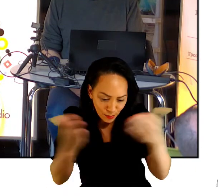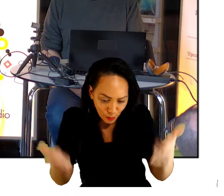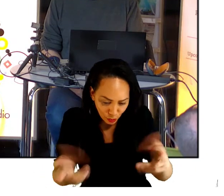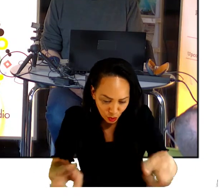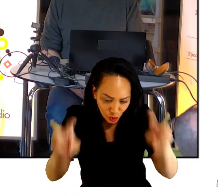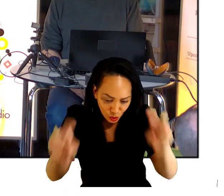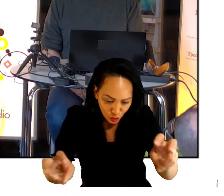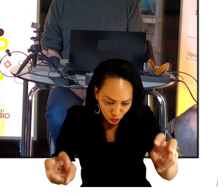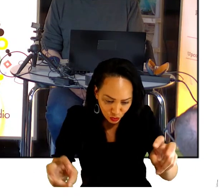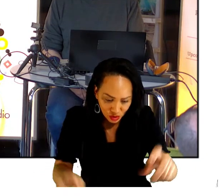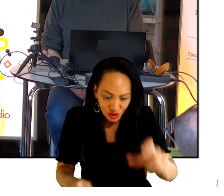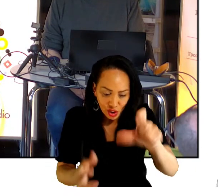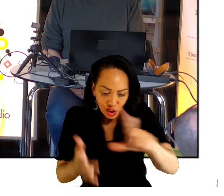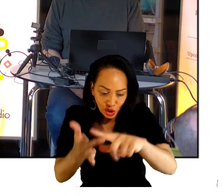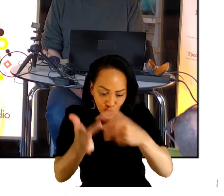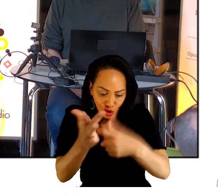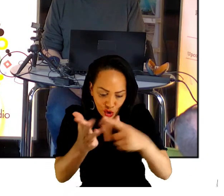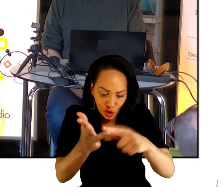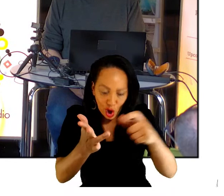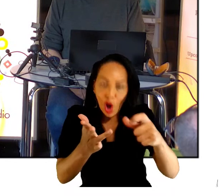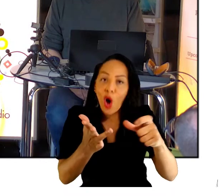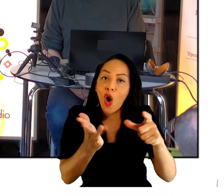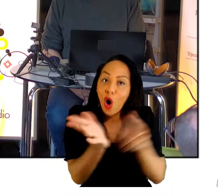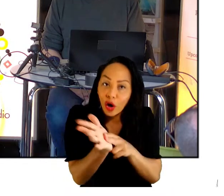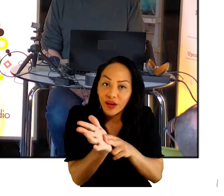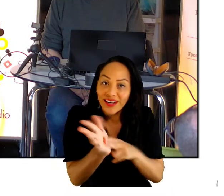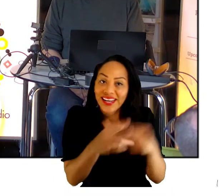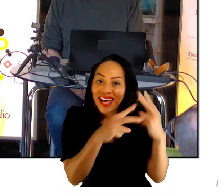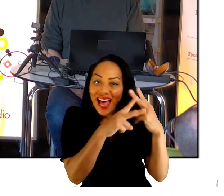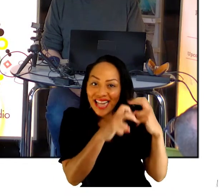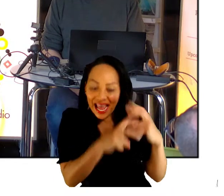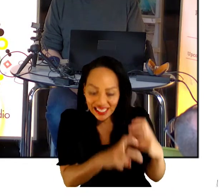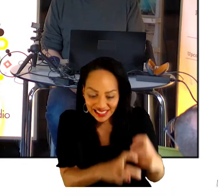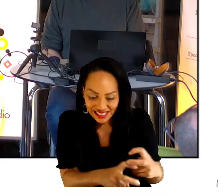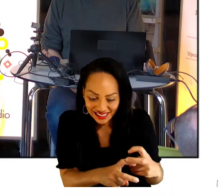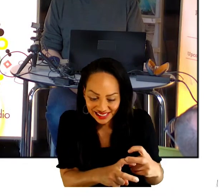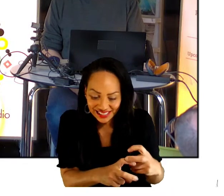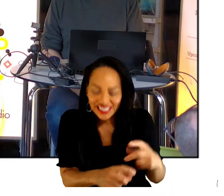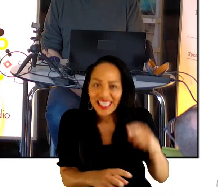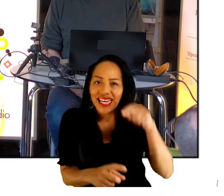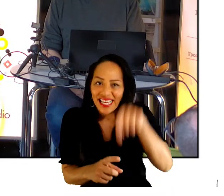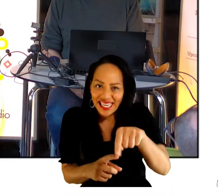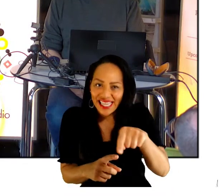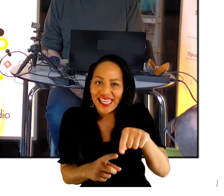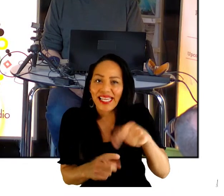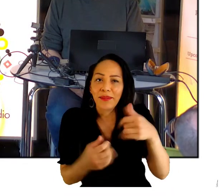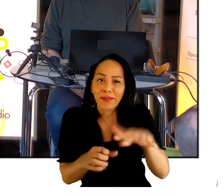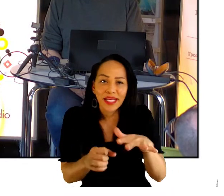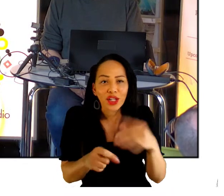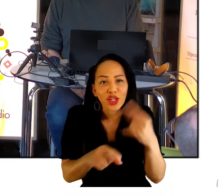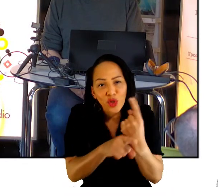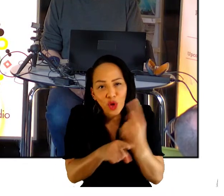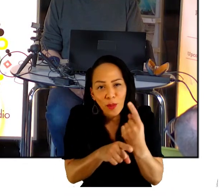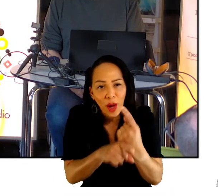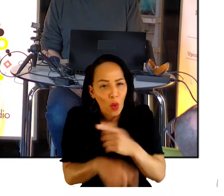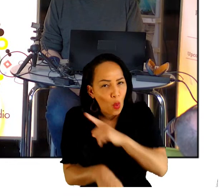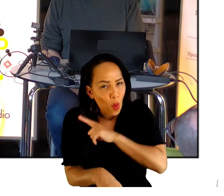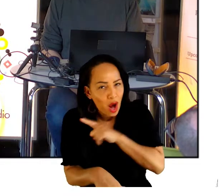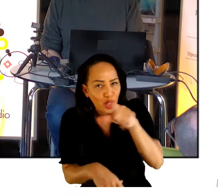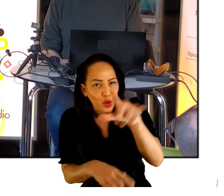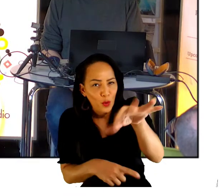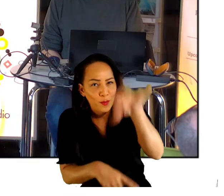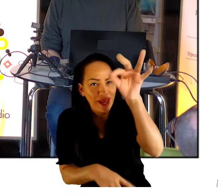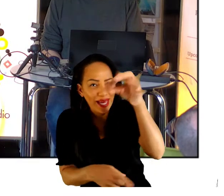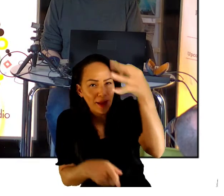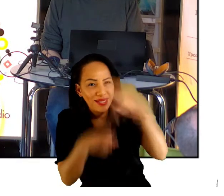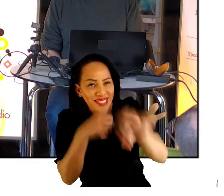who really dives more into this idea of why we choose a particular type of pain,